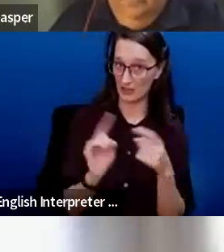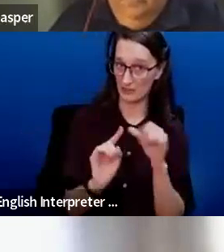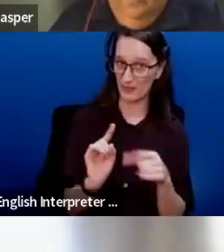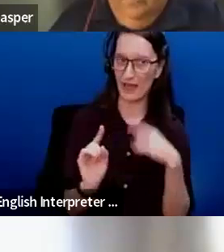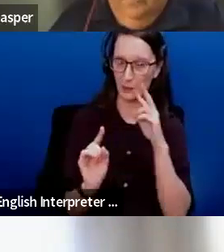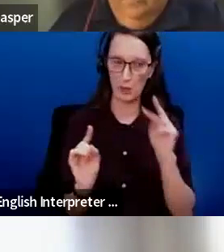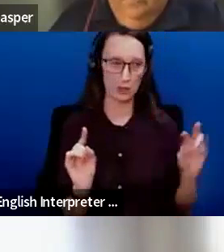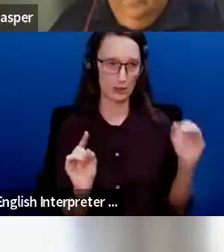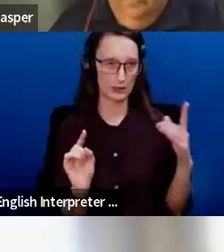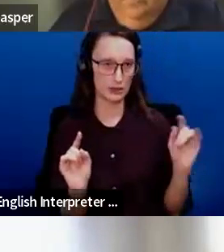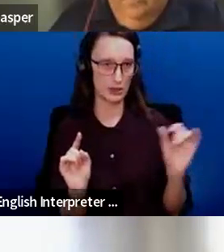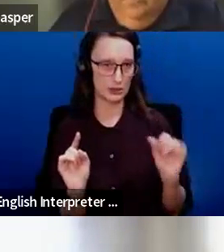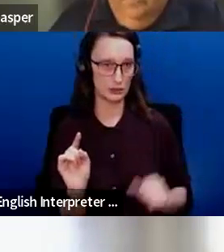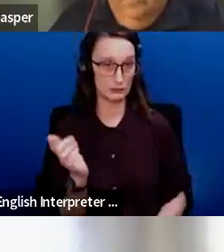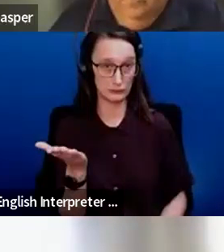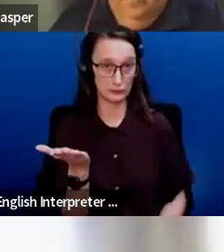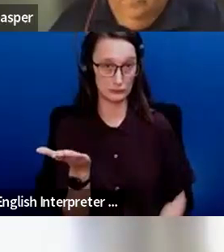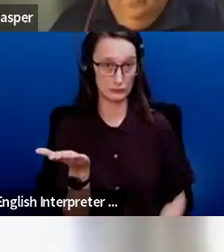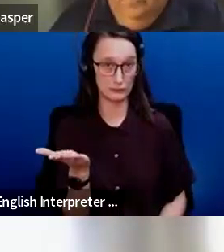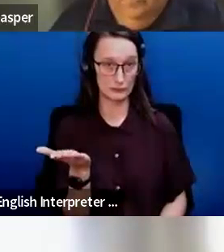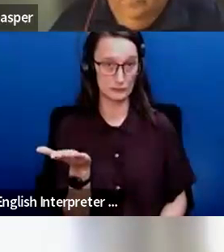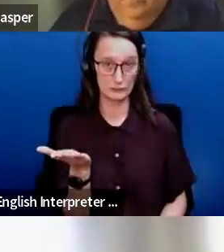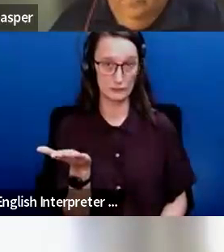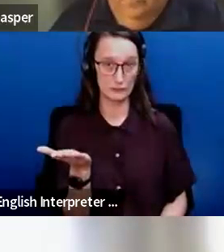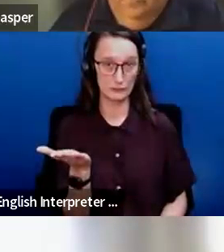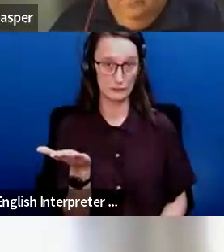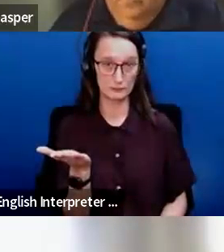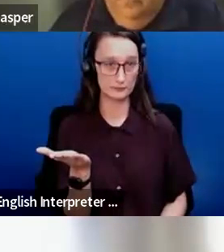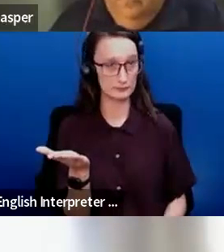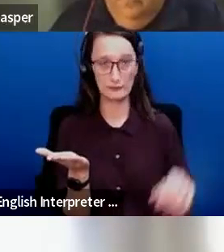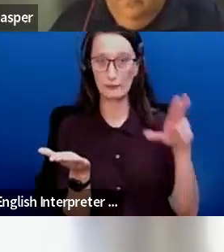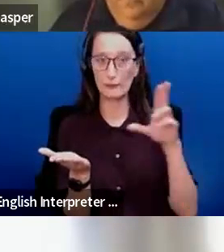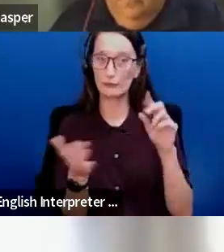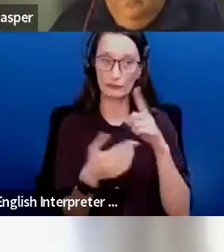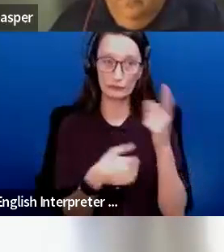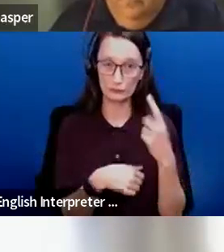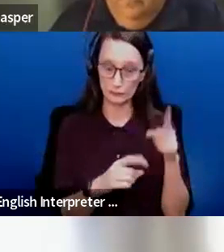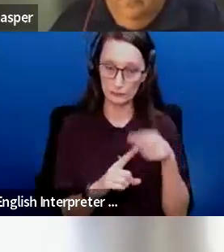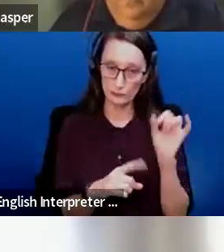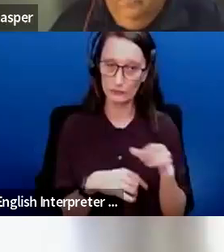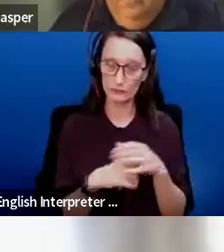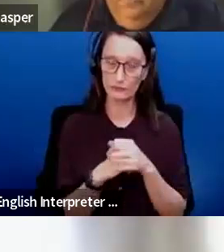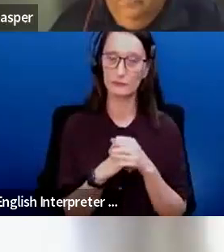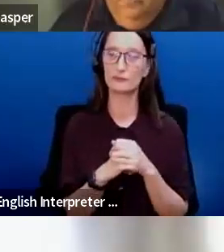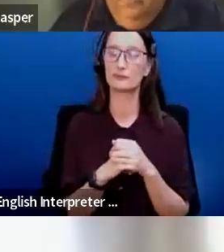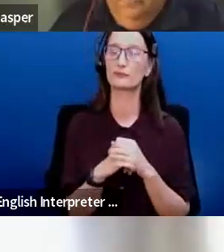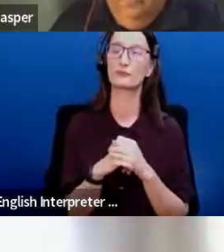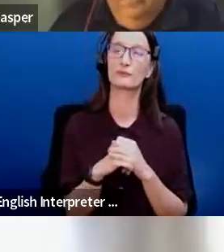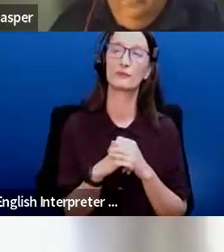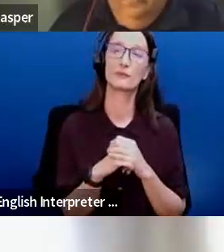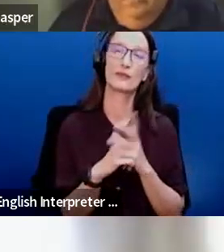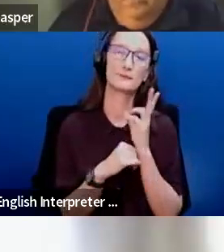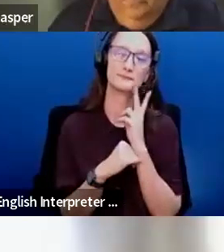see. Okay, no questions about that. And let's see